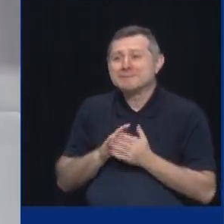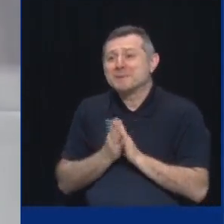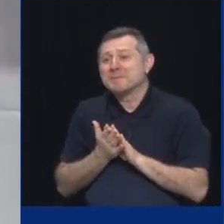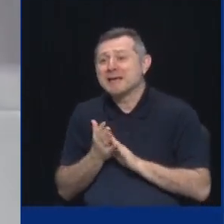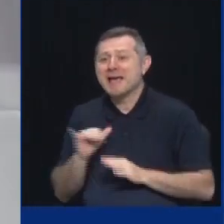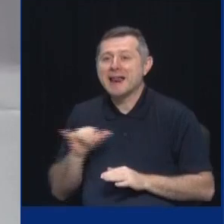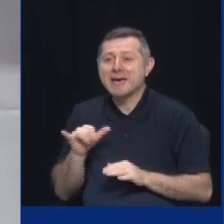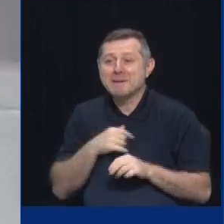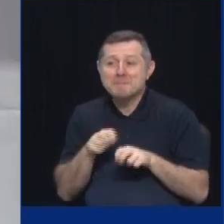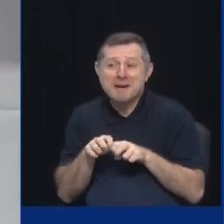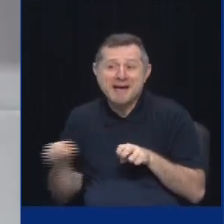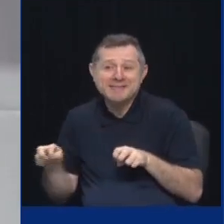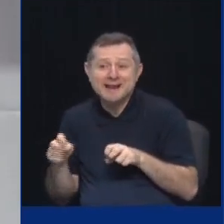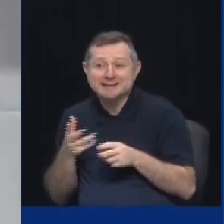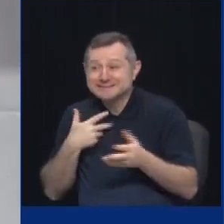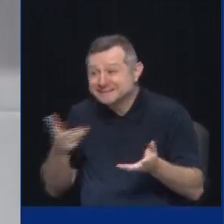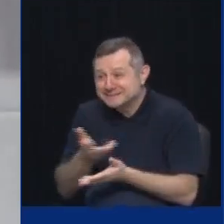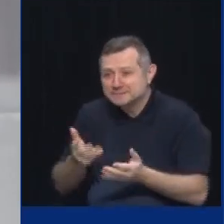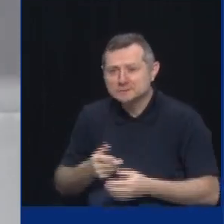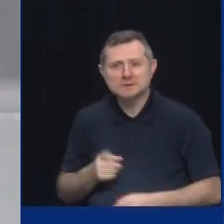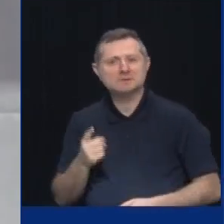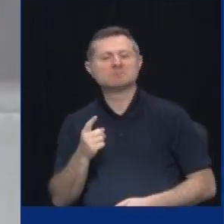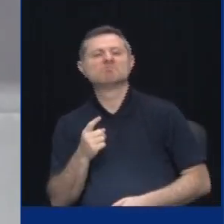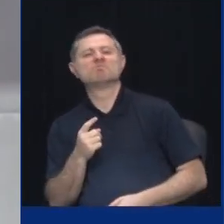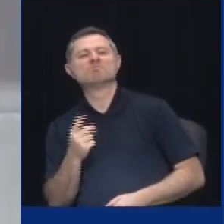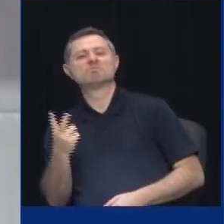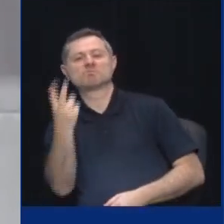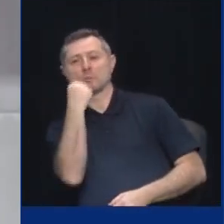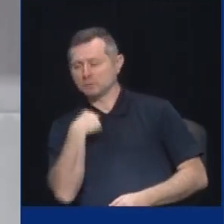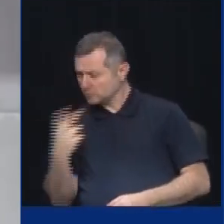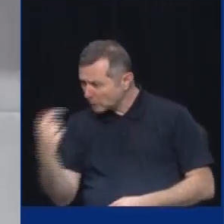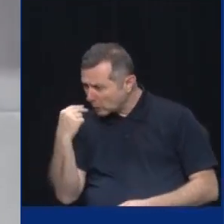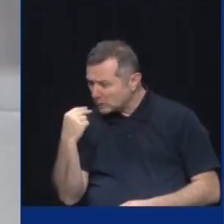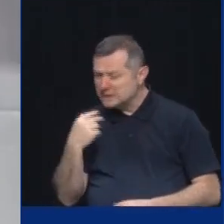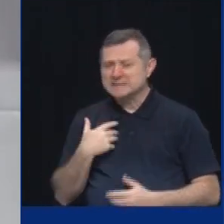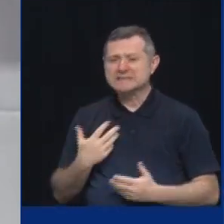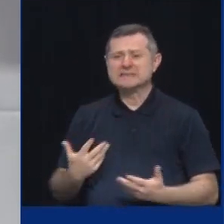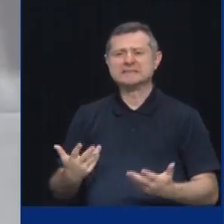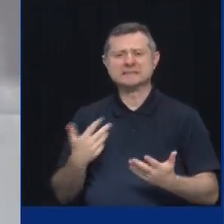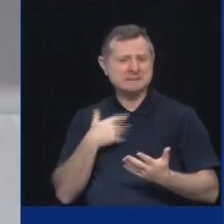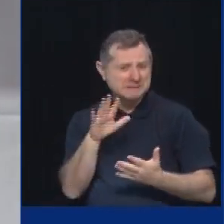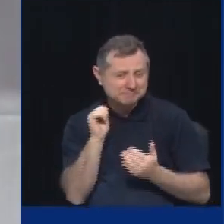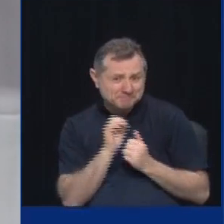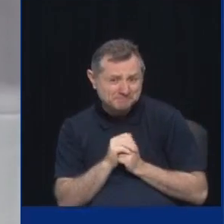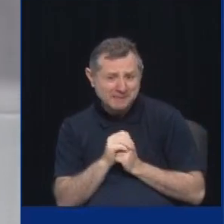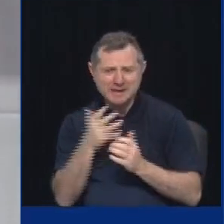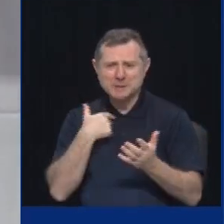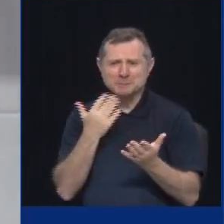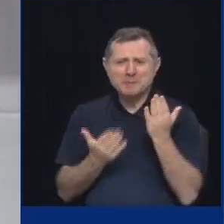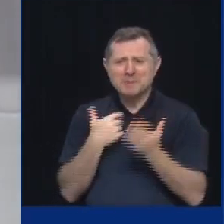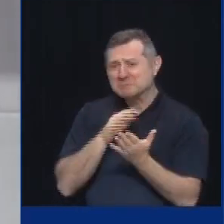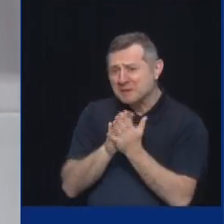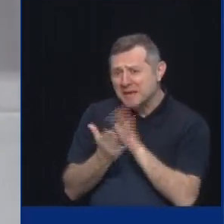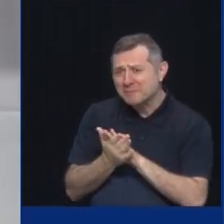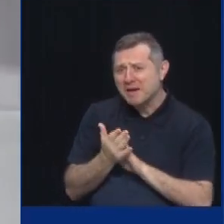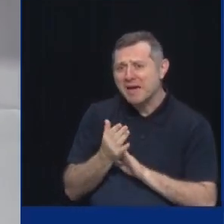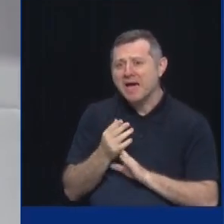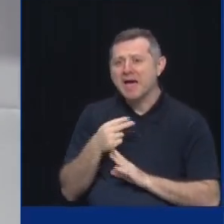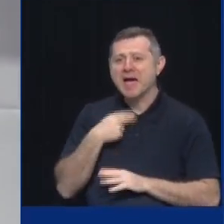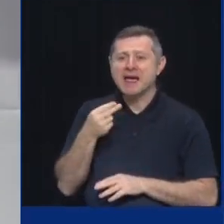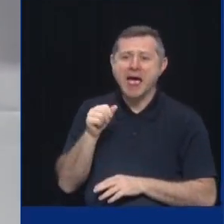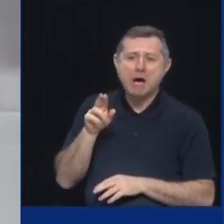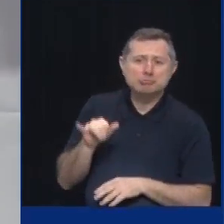on a panel. She said, no. I said, how about if I'm an honorary juror and I vote, but you